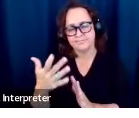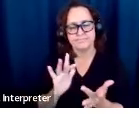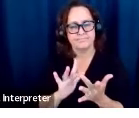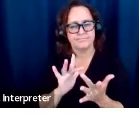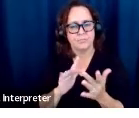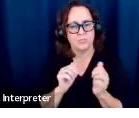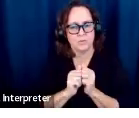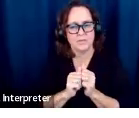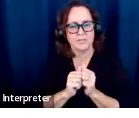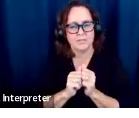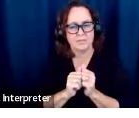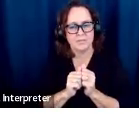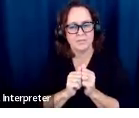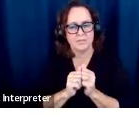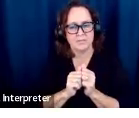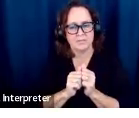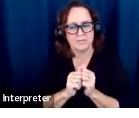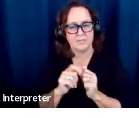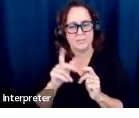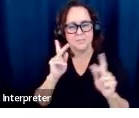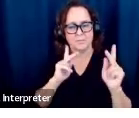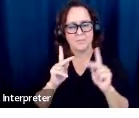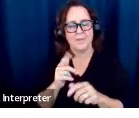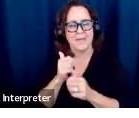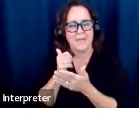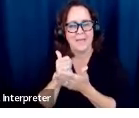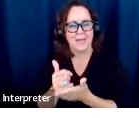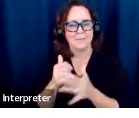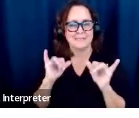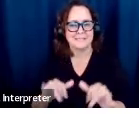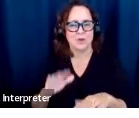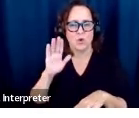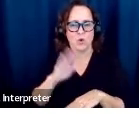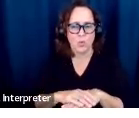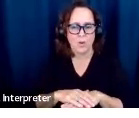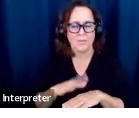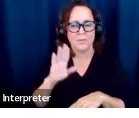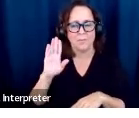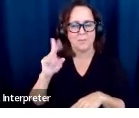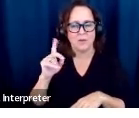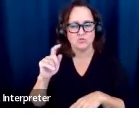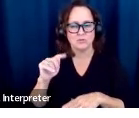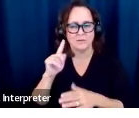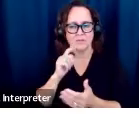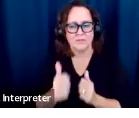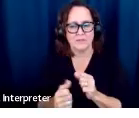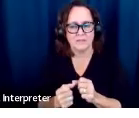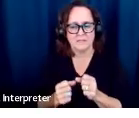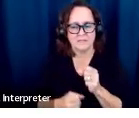contact with those folks to help them keep on their budget for the year.